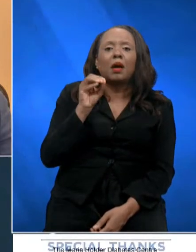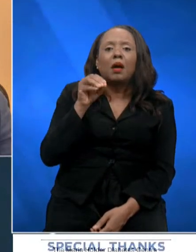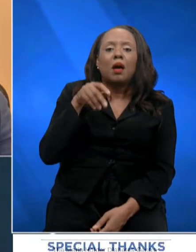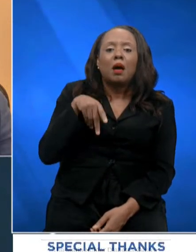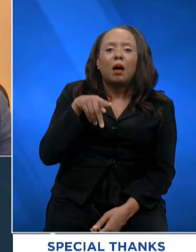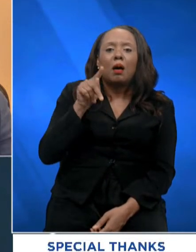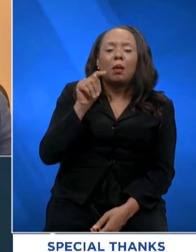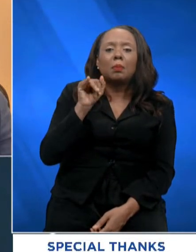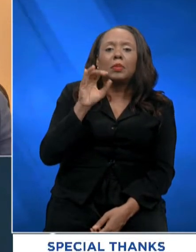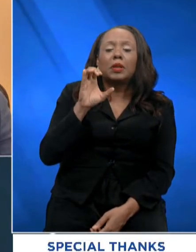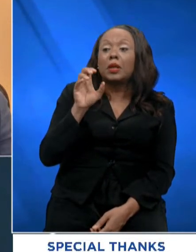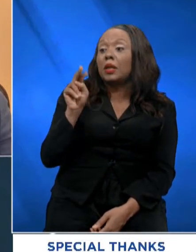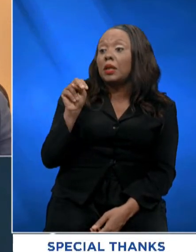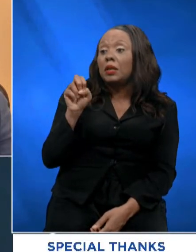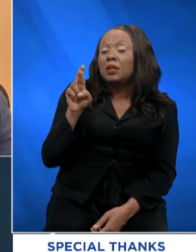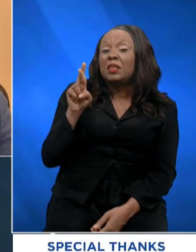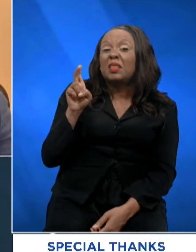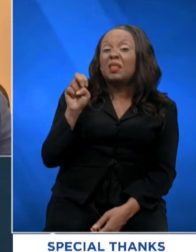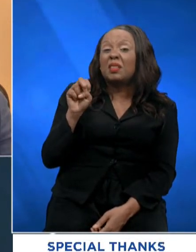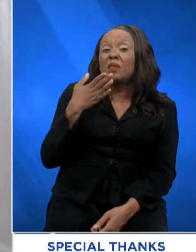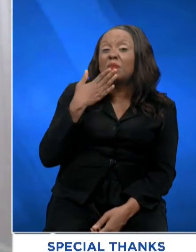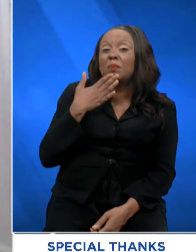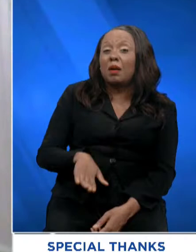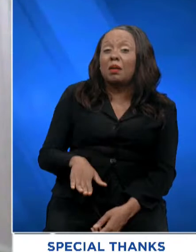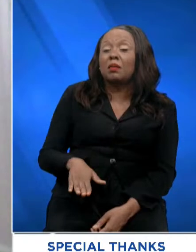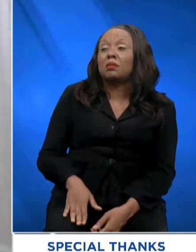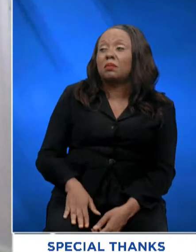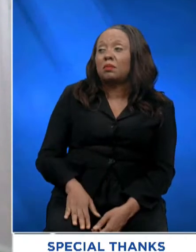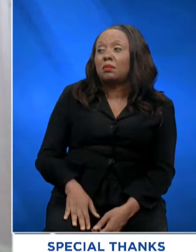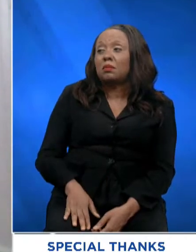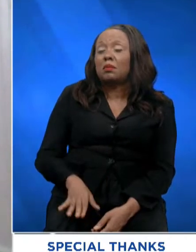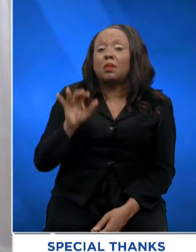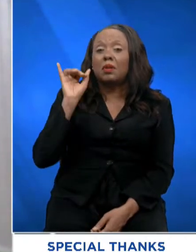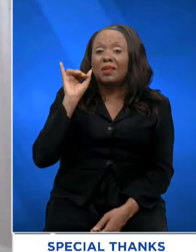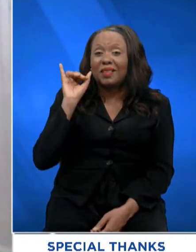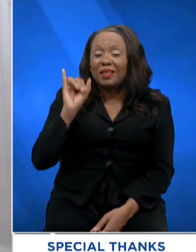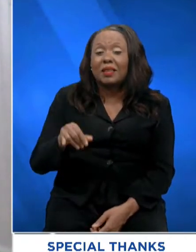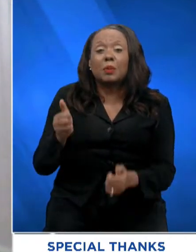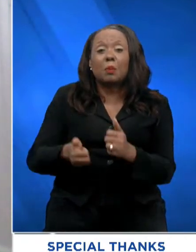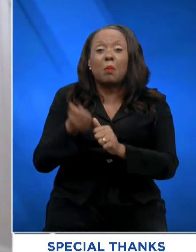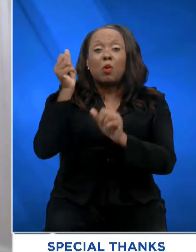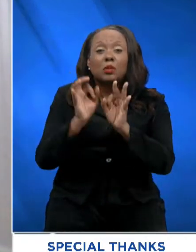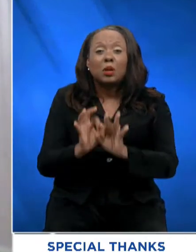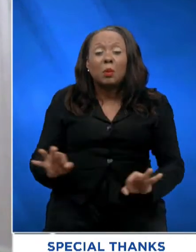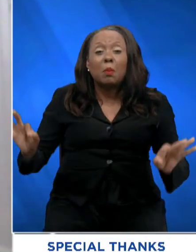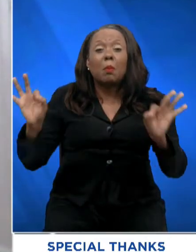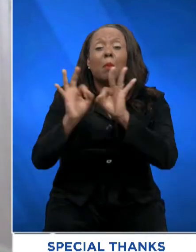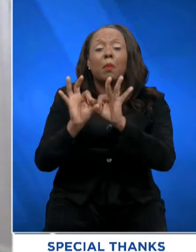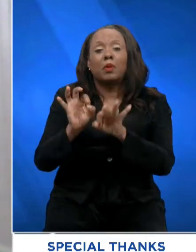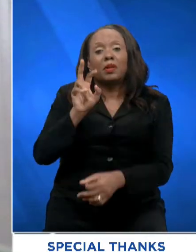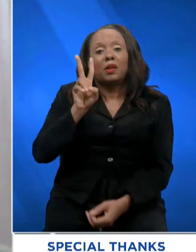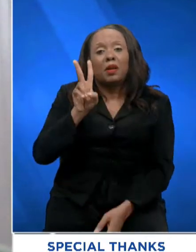are bad, which is the main vessel. They told me that bring blood to the eyes.